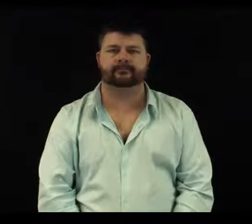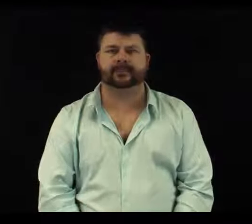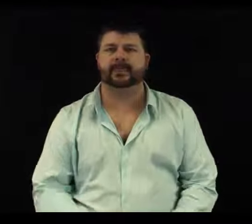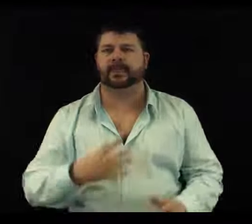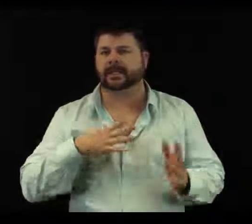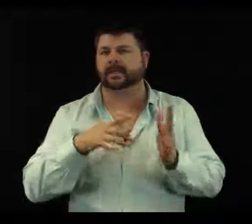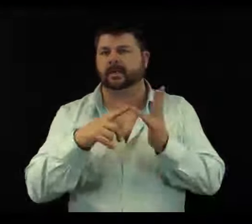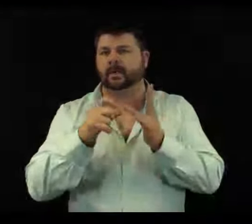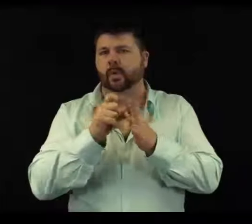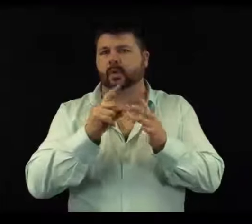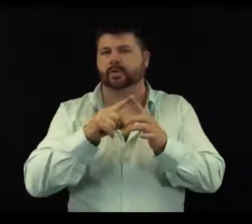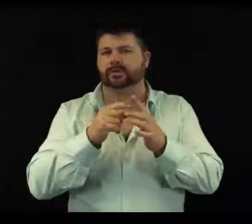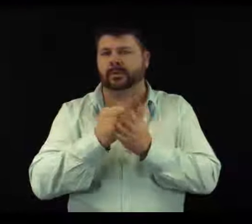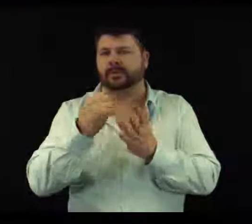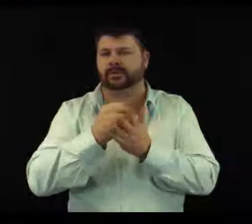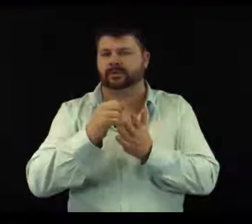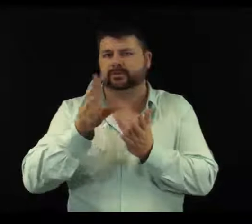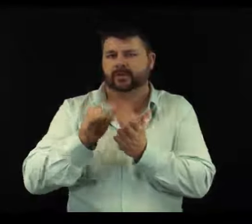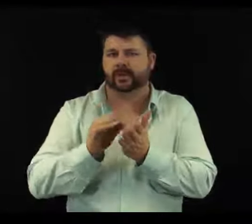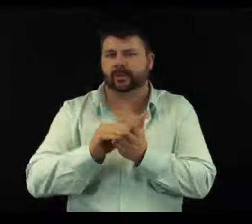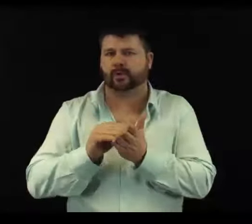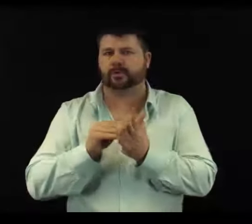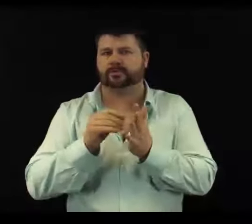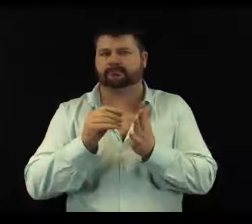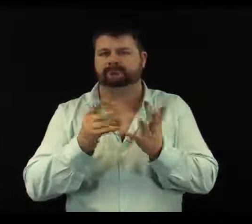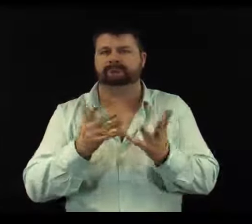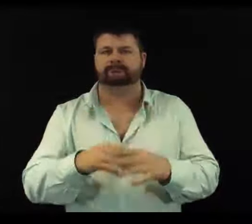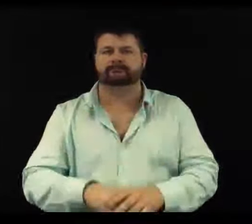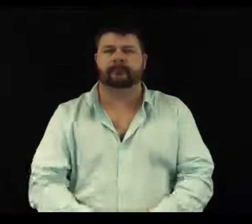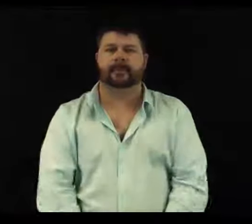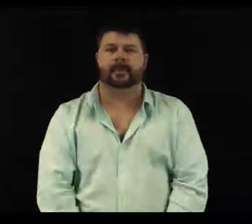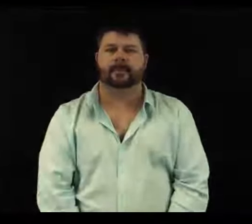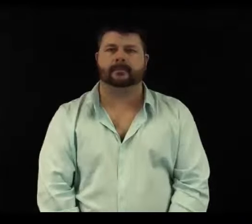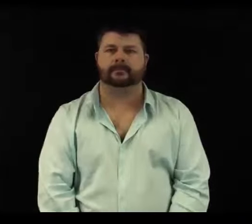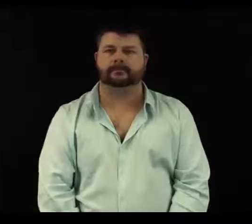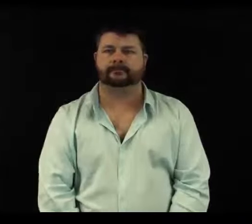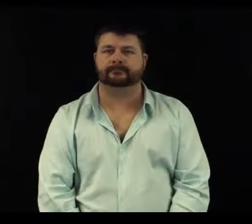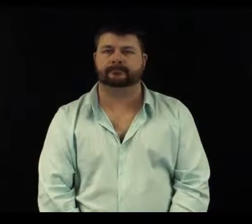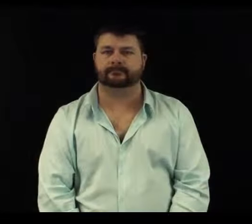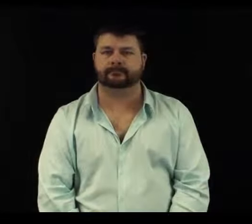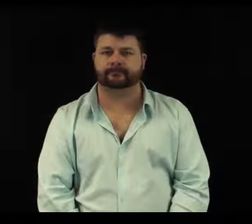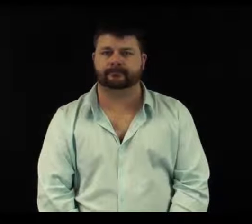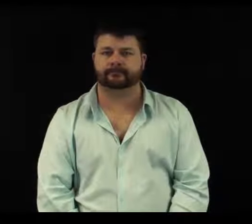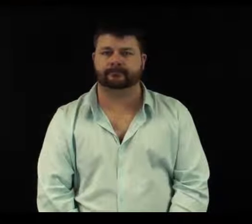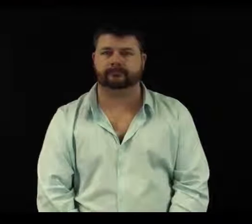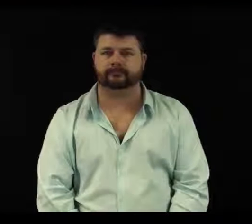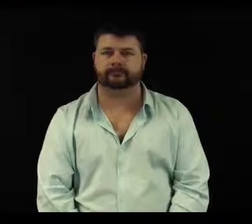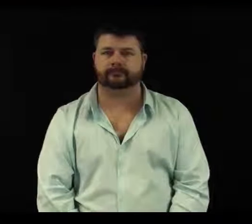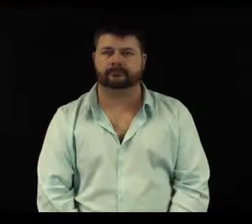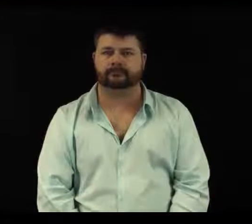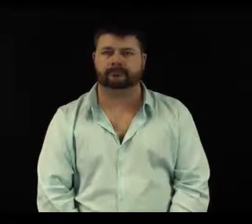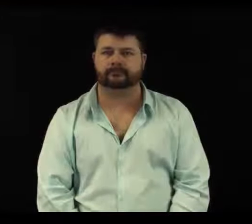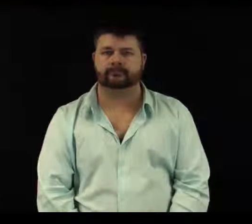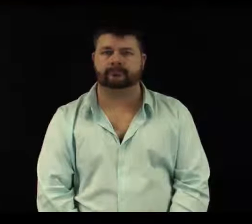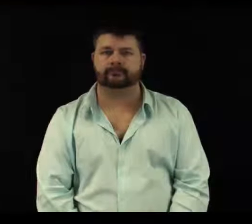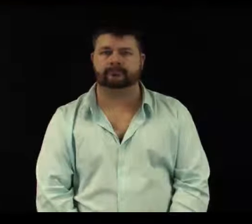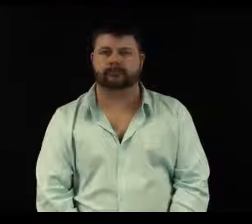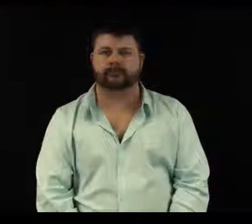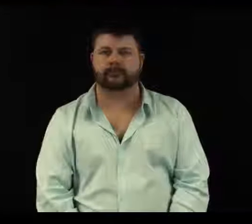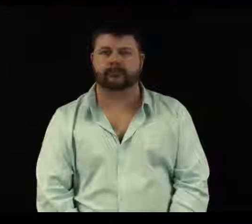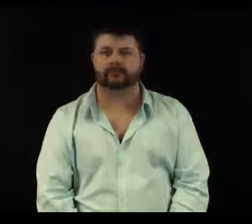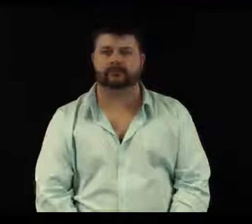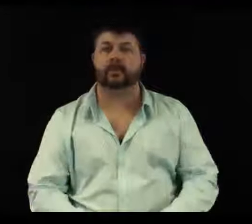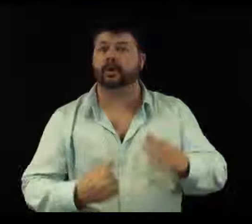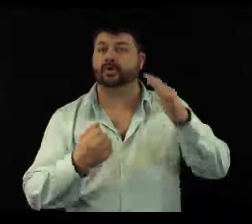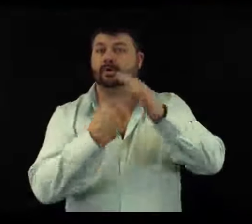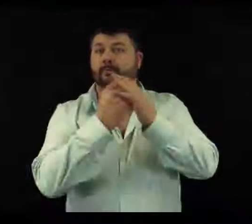code, which will add additional credit to your account balance. Tapping on the Top Charts button takes you to the